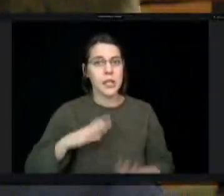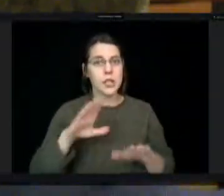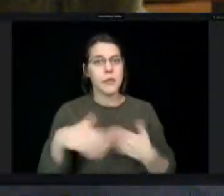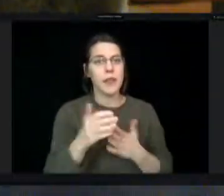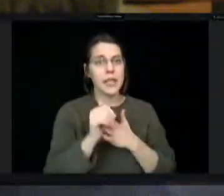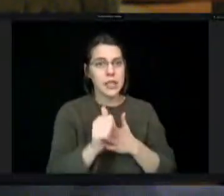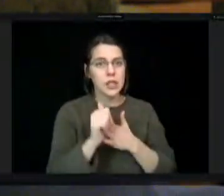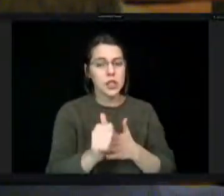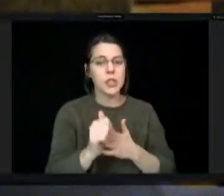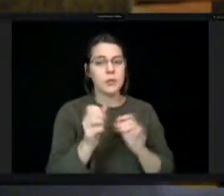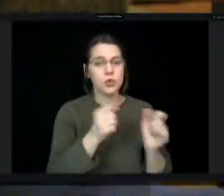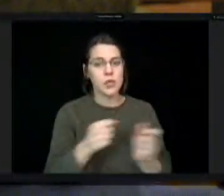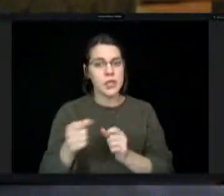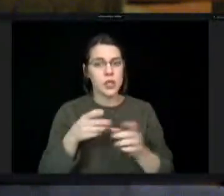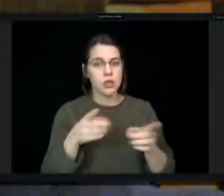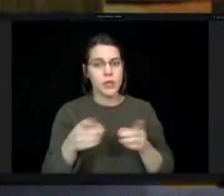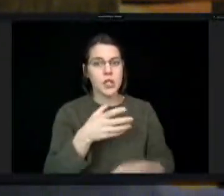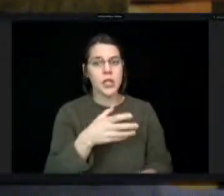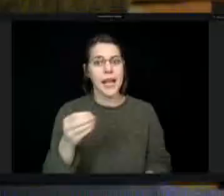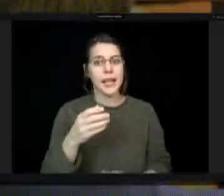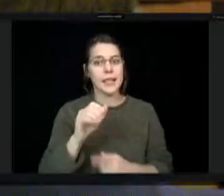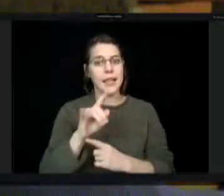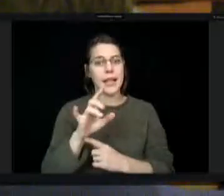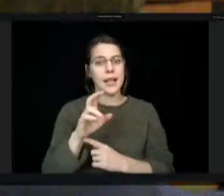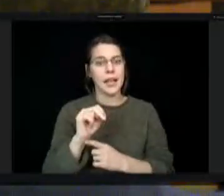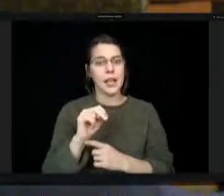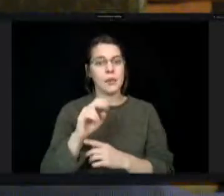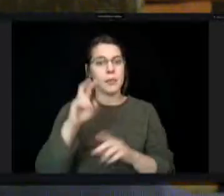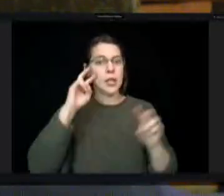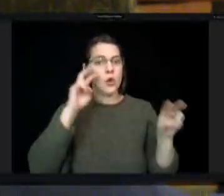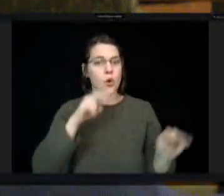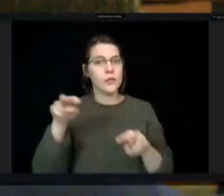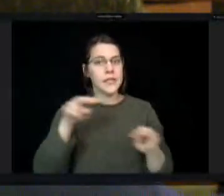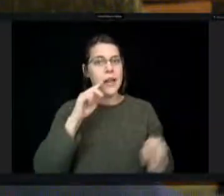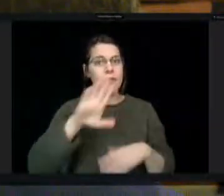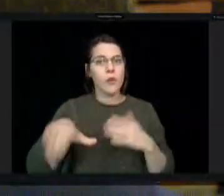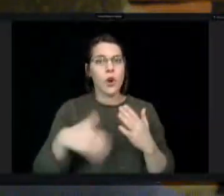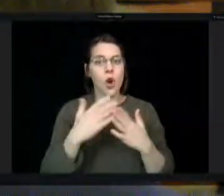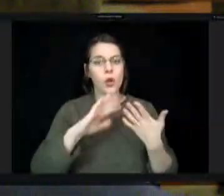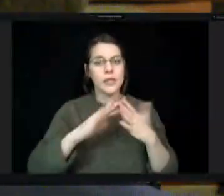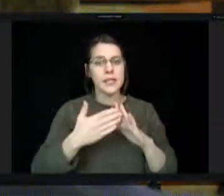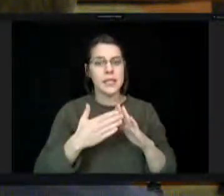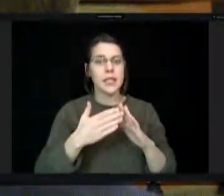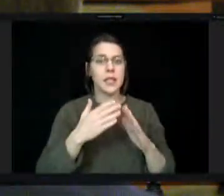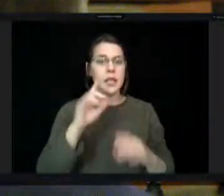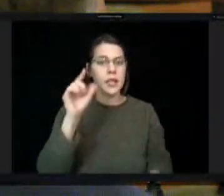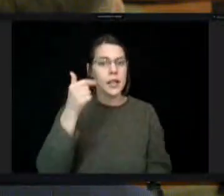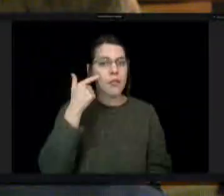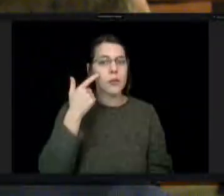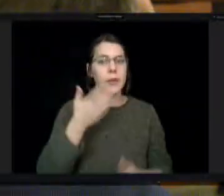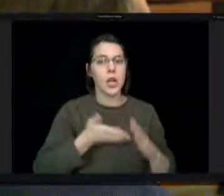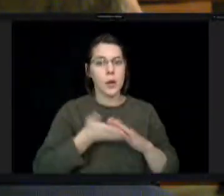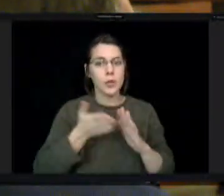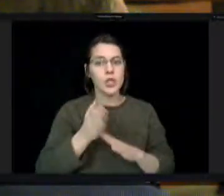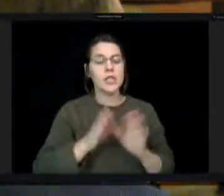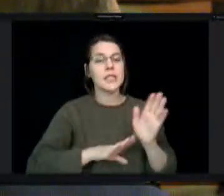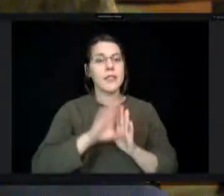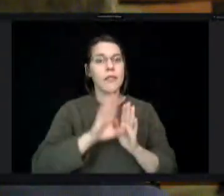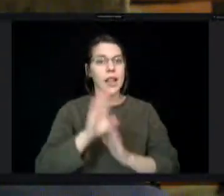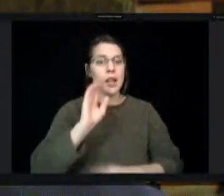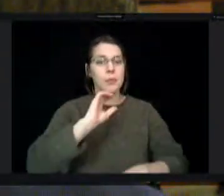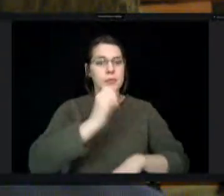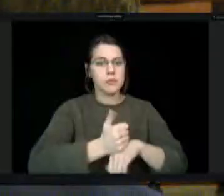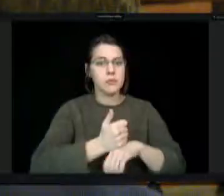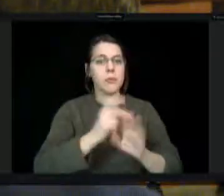and administrative oversight to all aspects of city government operations and to develop and implement policy reflective of the goals and